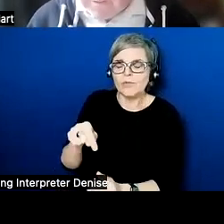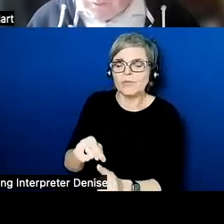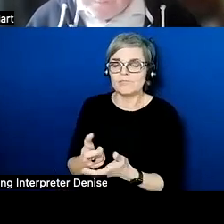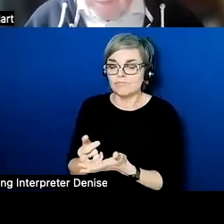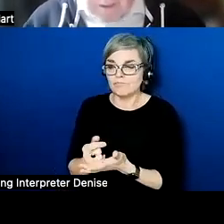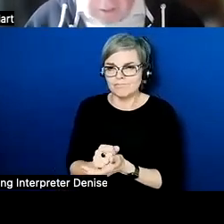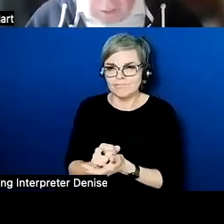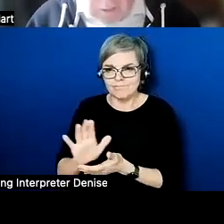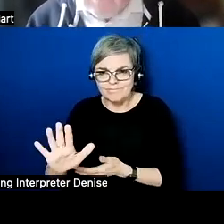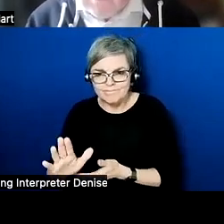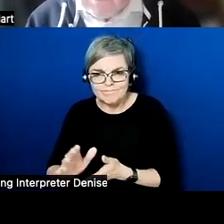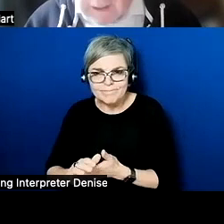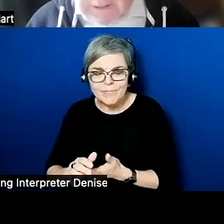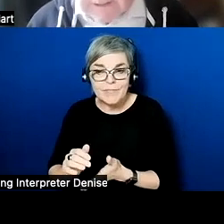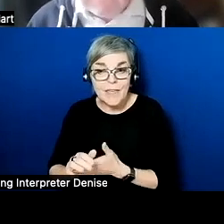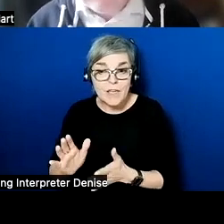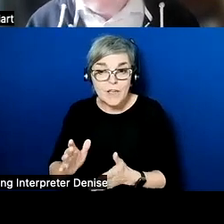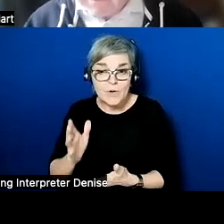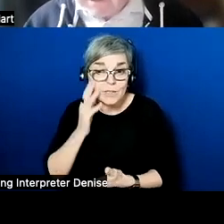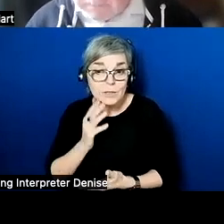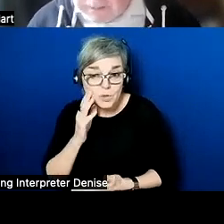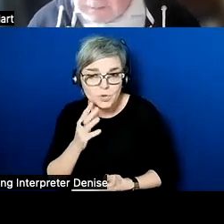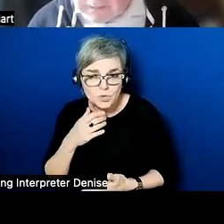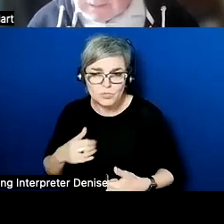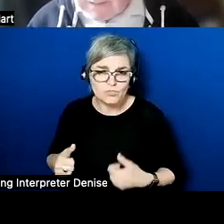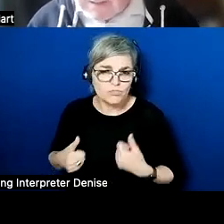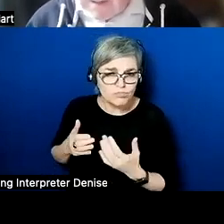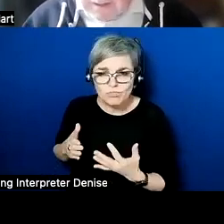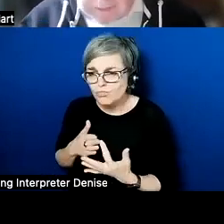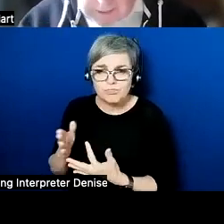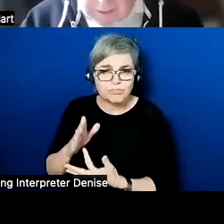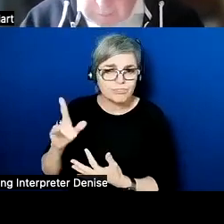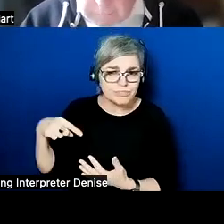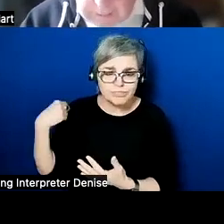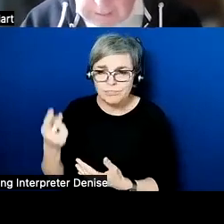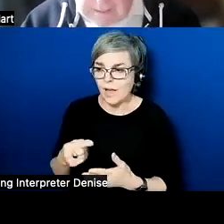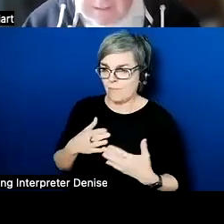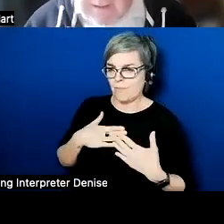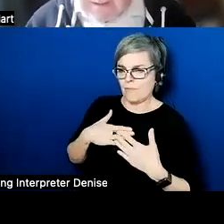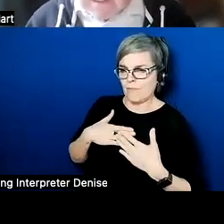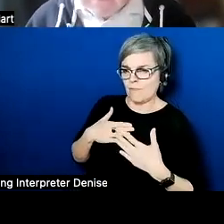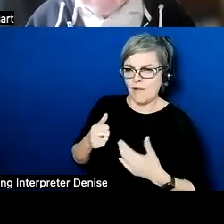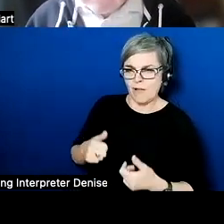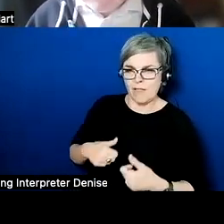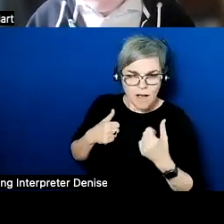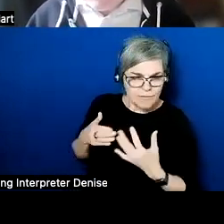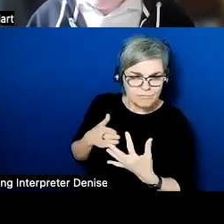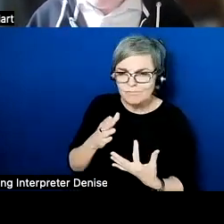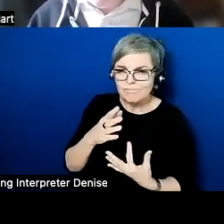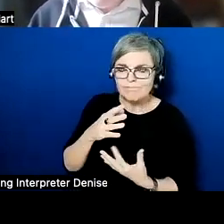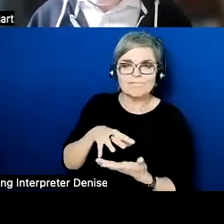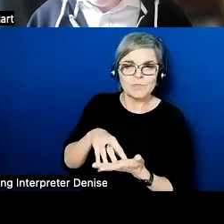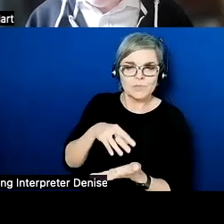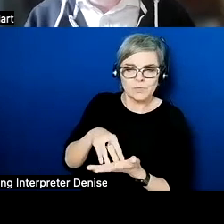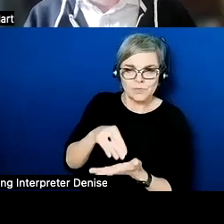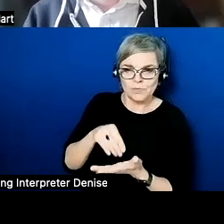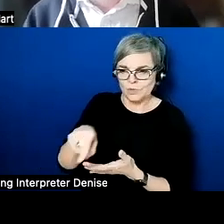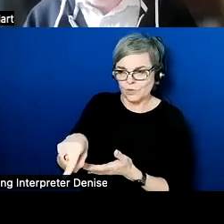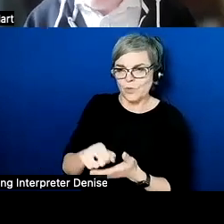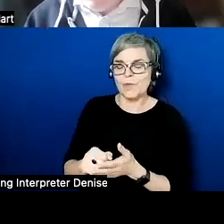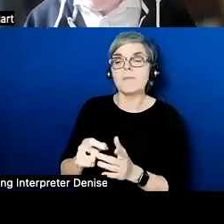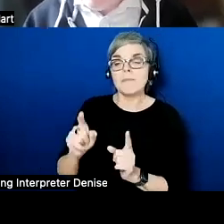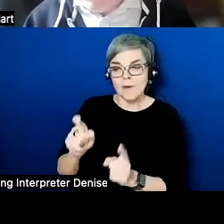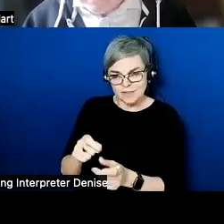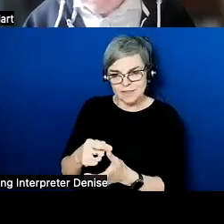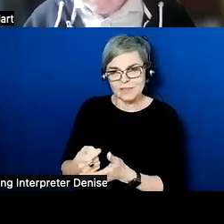And so all of that skill and experience has to come into the interaction, and then